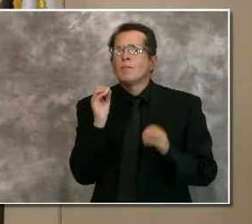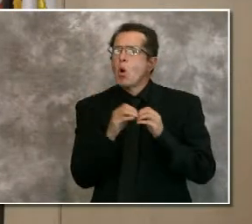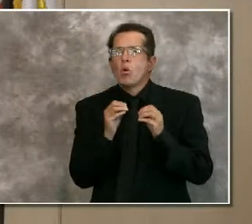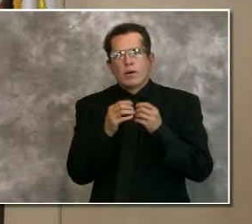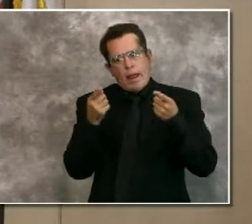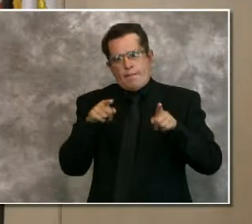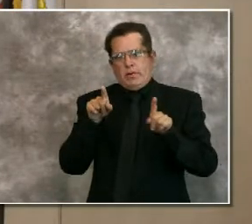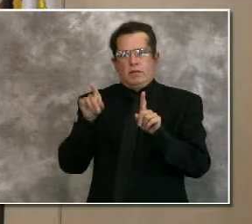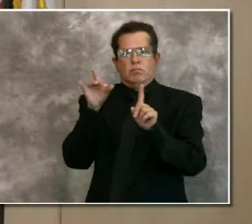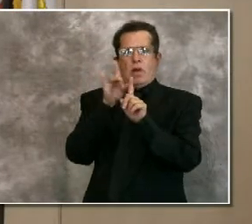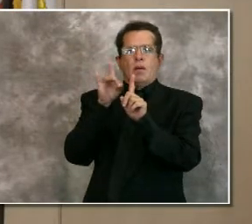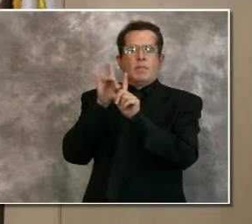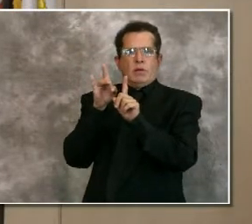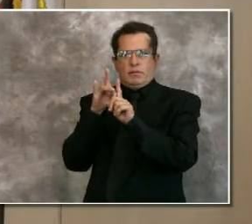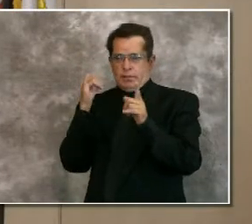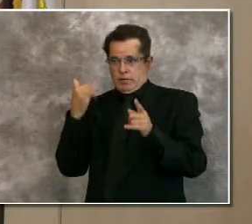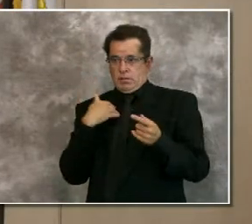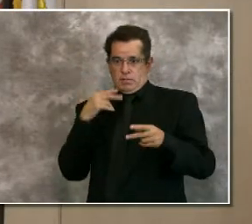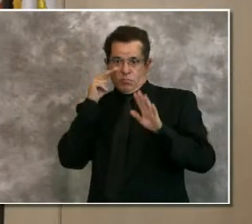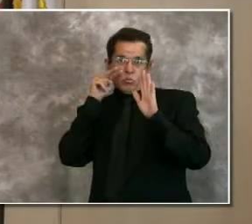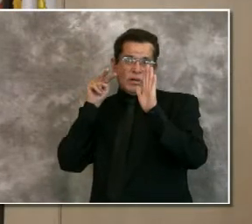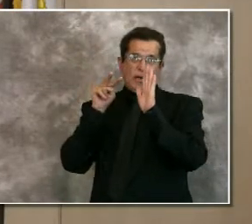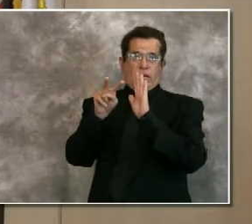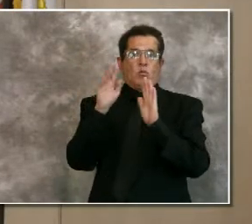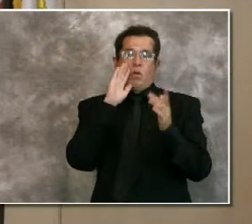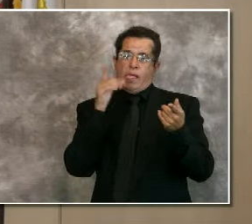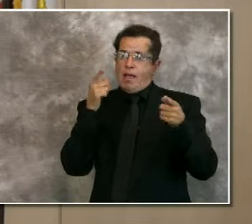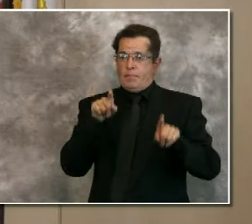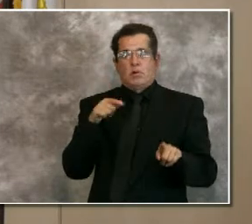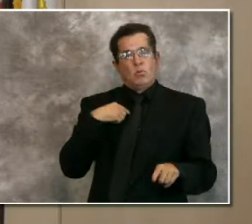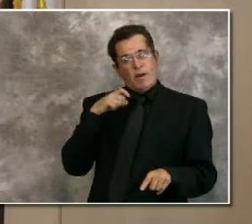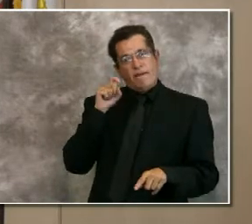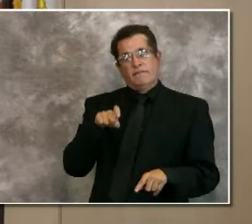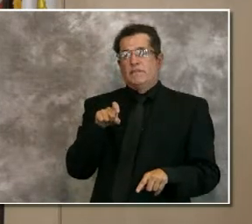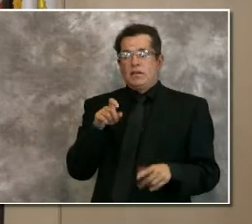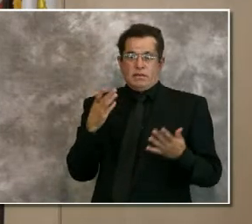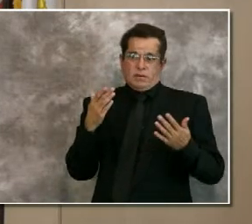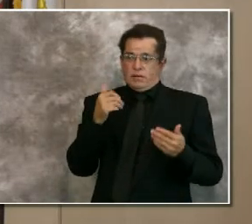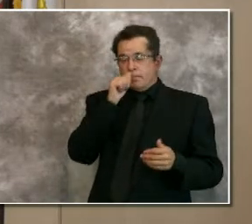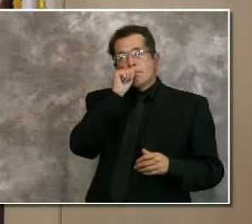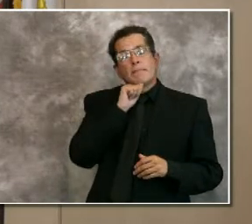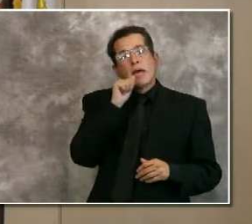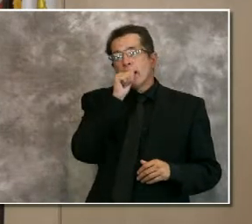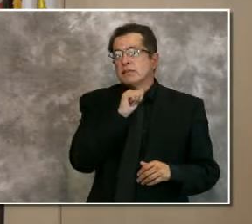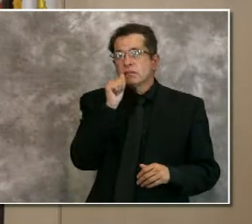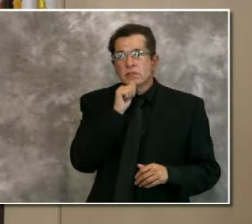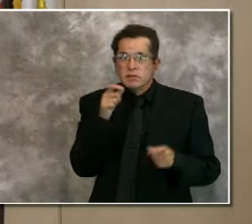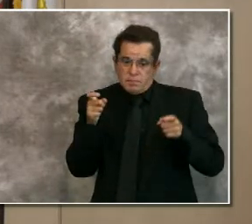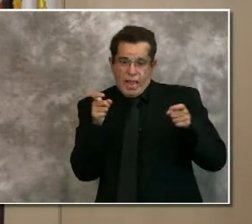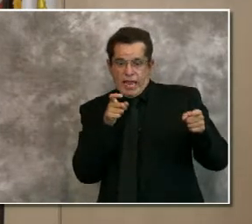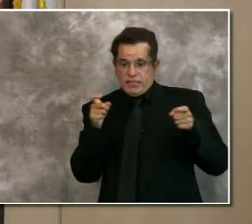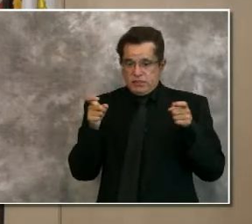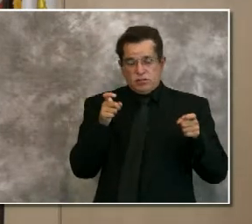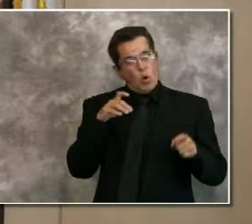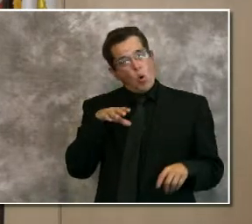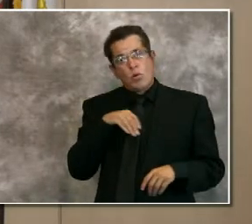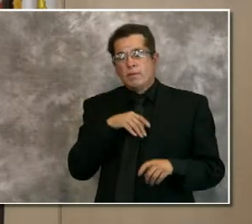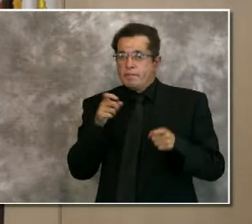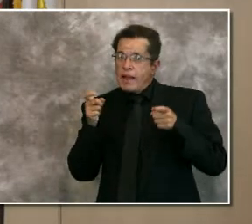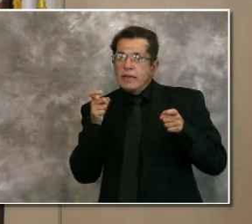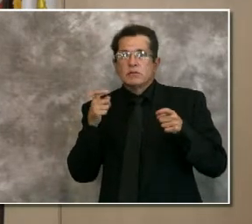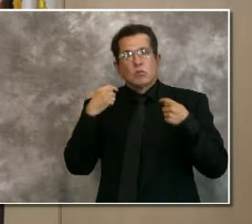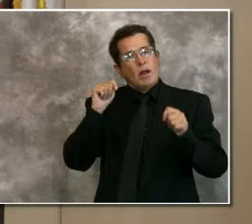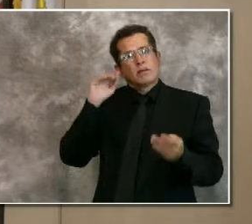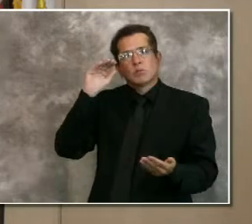cases, and we just have to, as we commonly say, own it and manage it so that we can prevent the spread